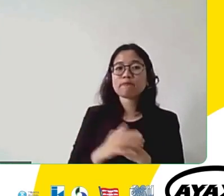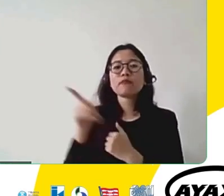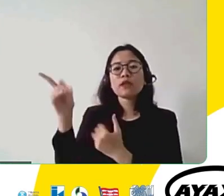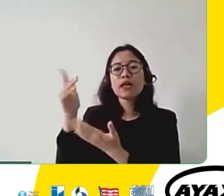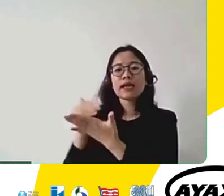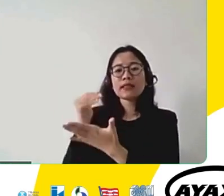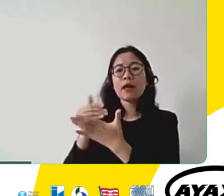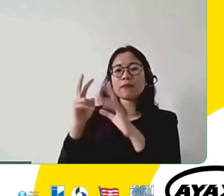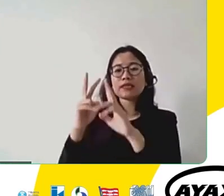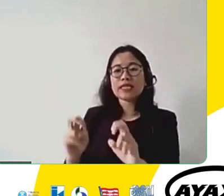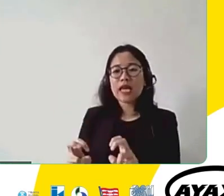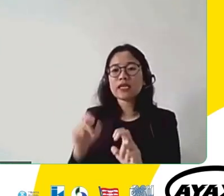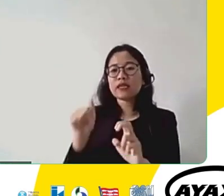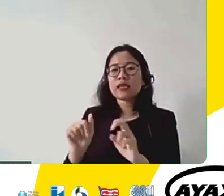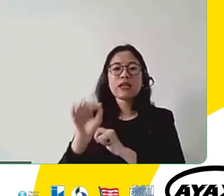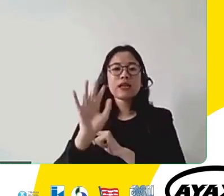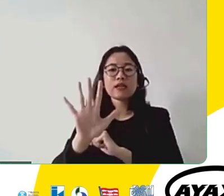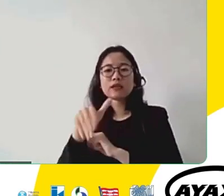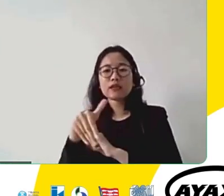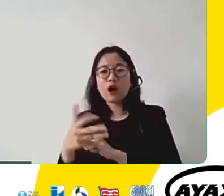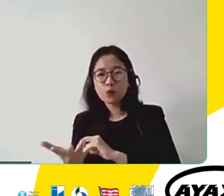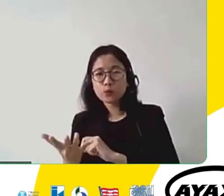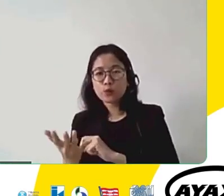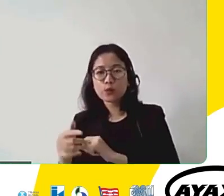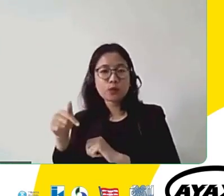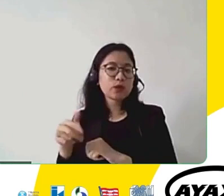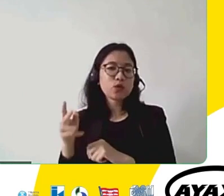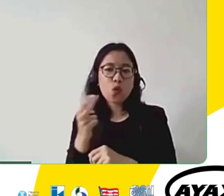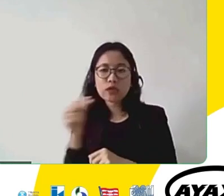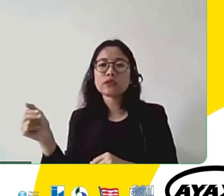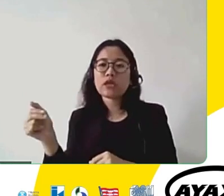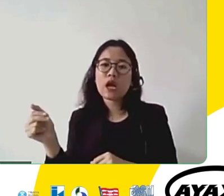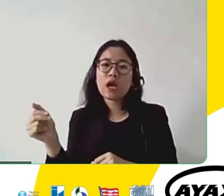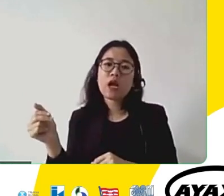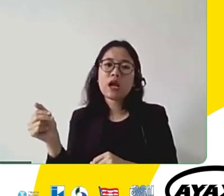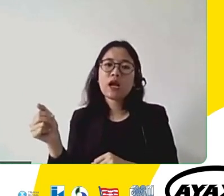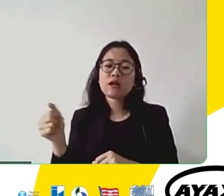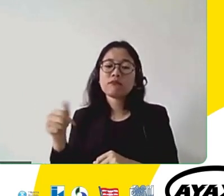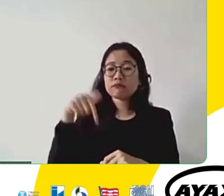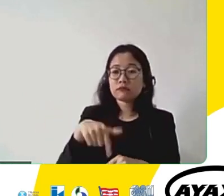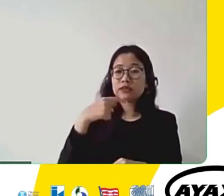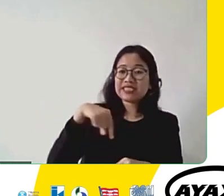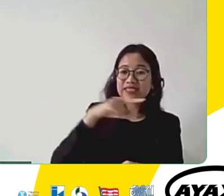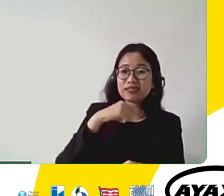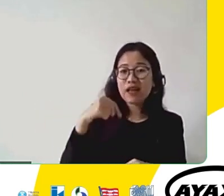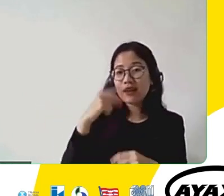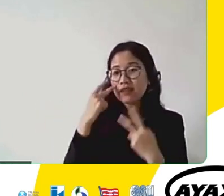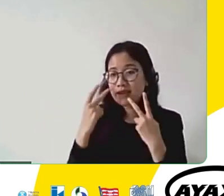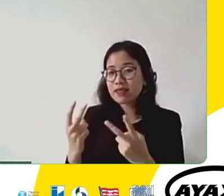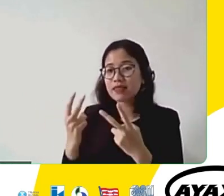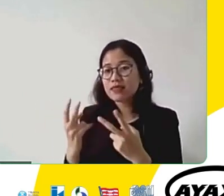in Indonesia, actually, we found that based on the data from 1992